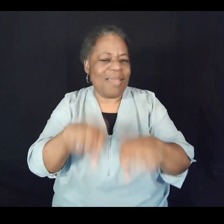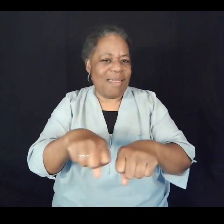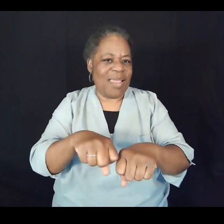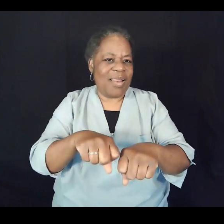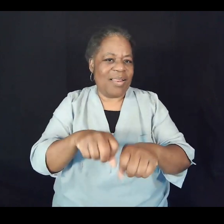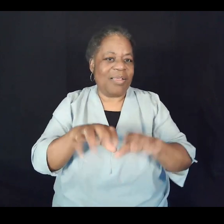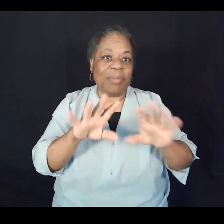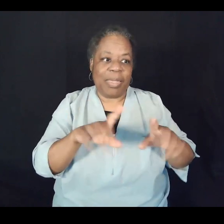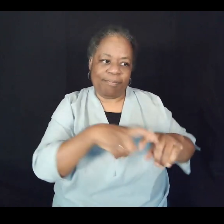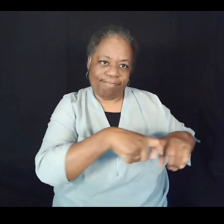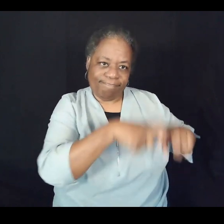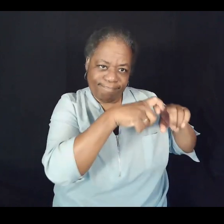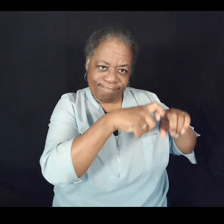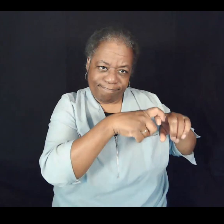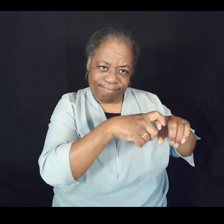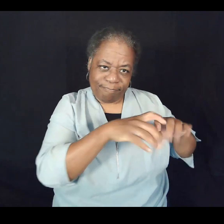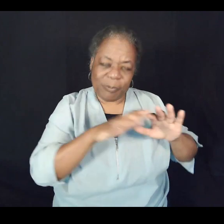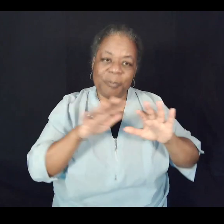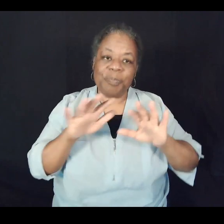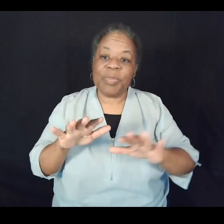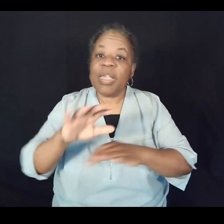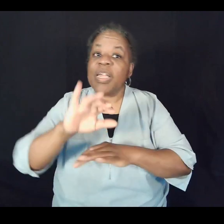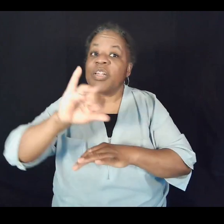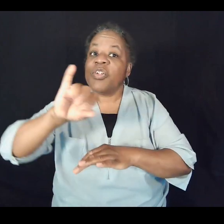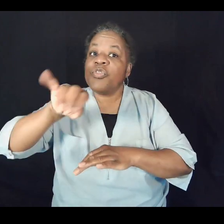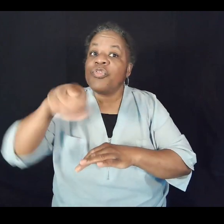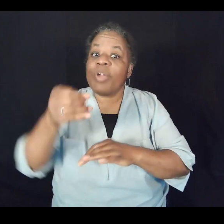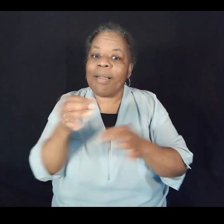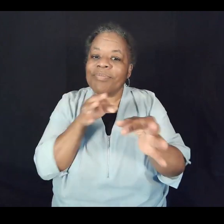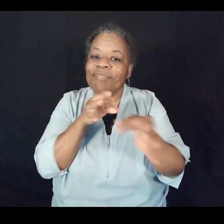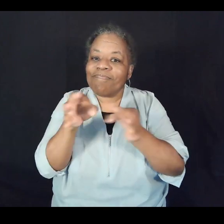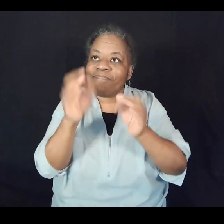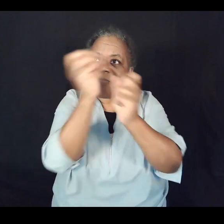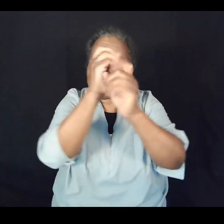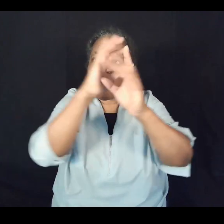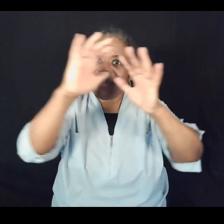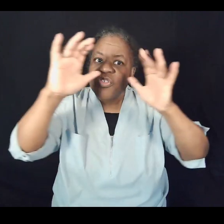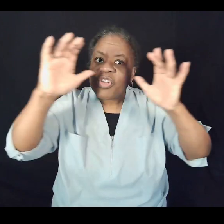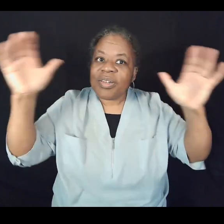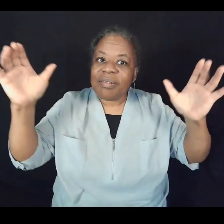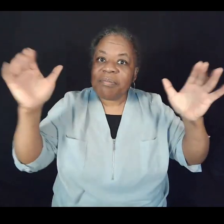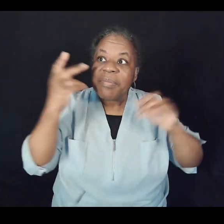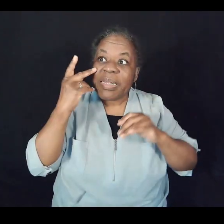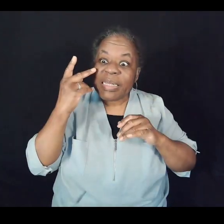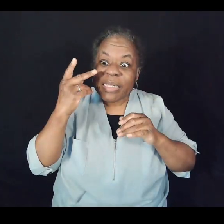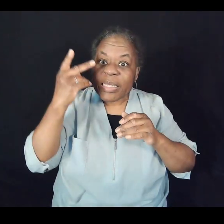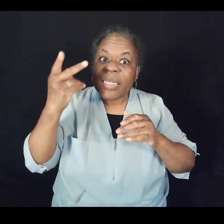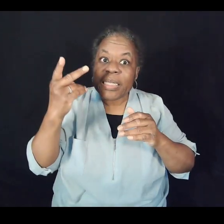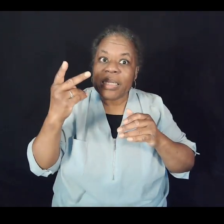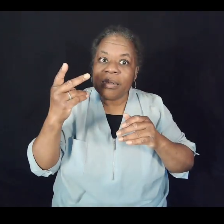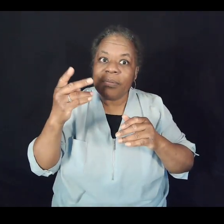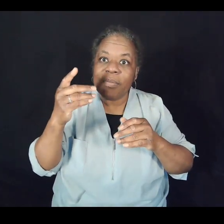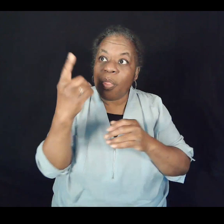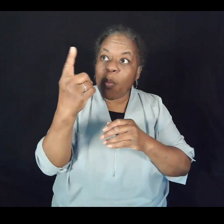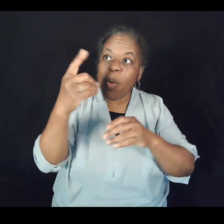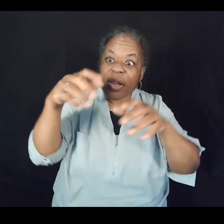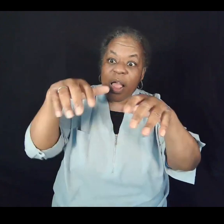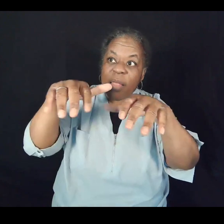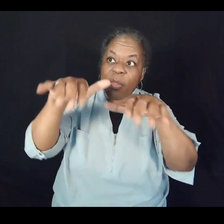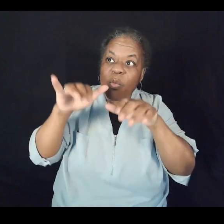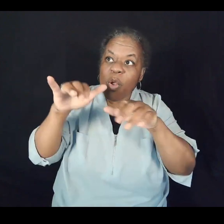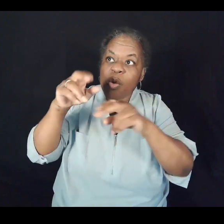quick pause here. John is describing a vision, and this is what he sees. The one on the throne is holding a